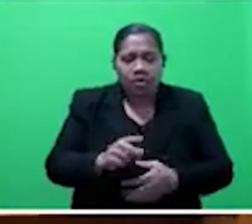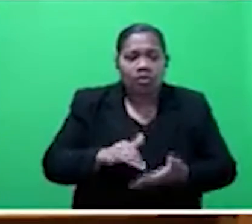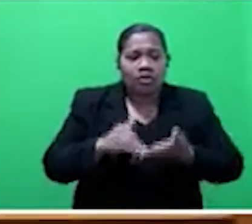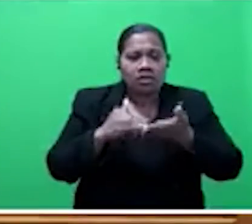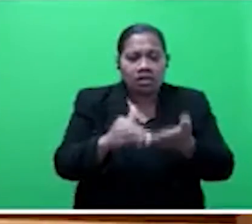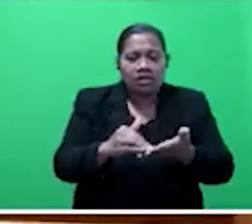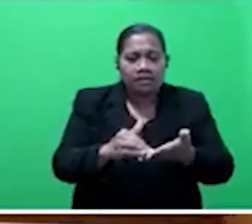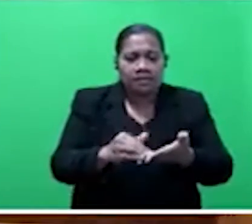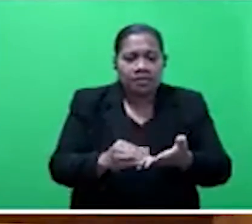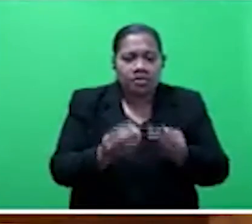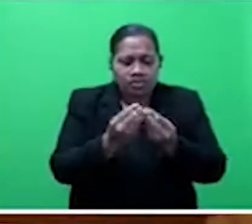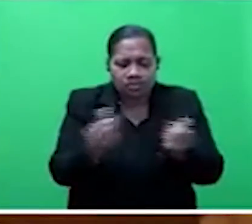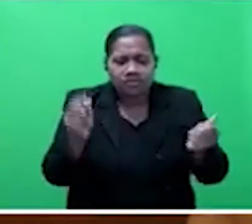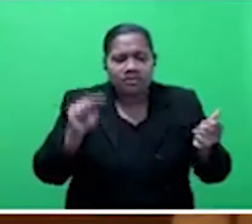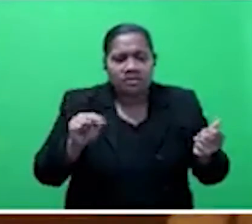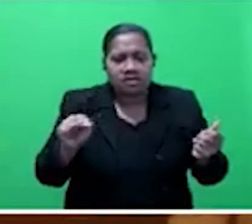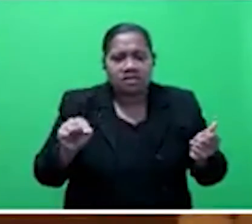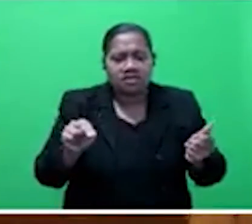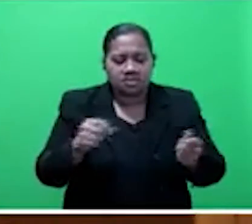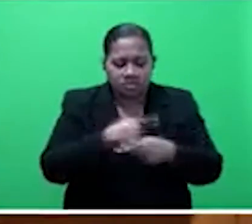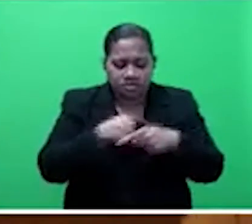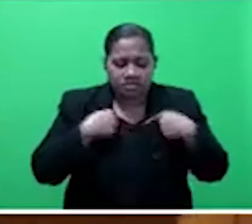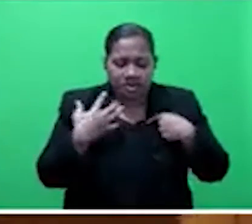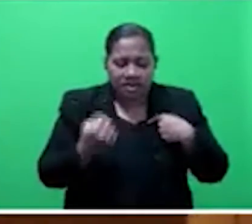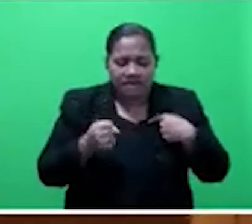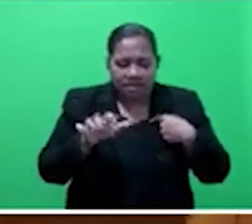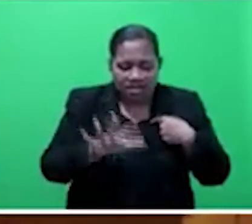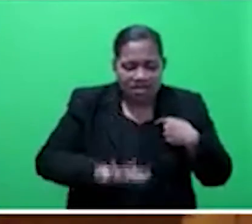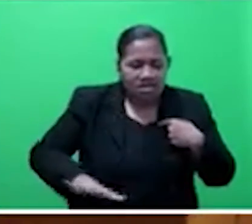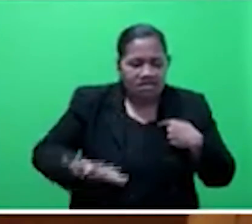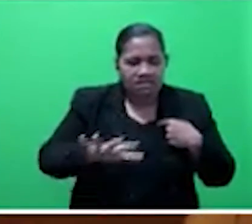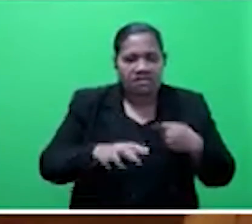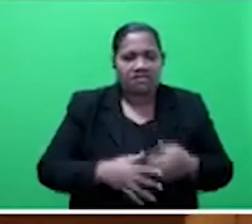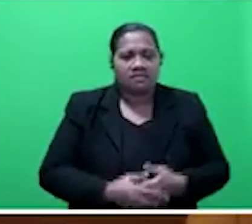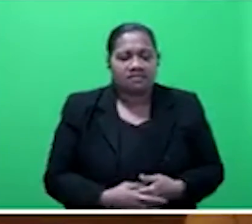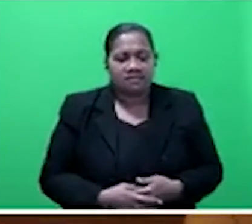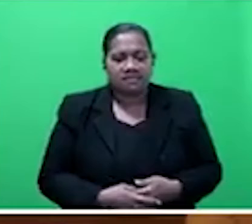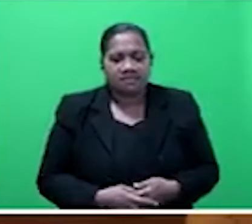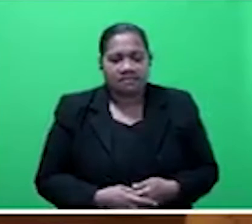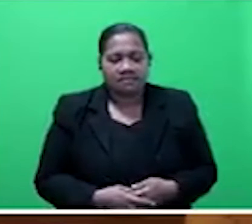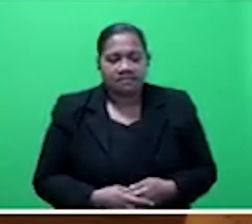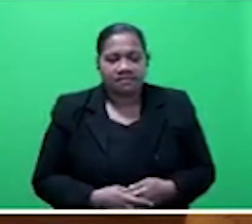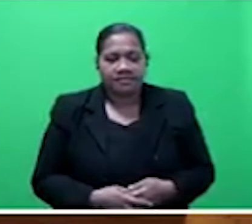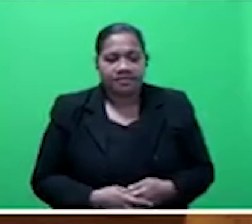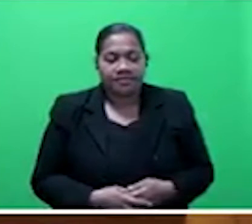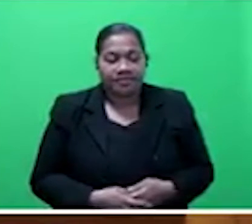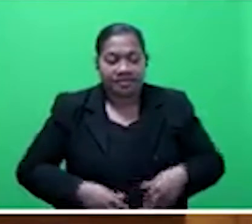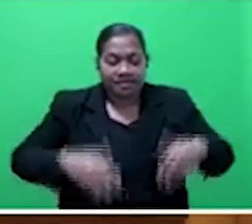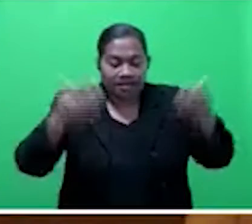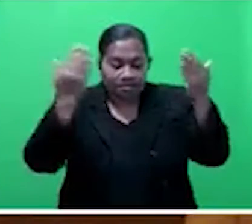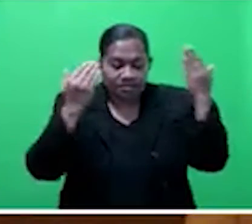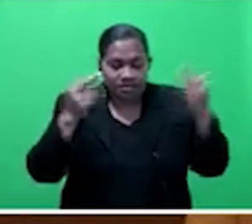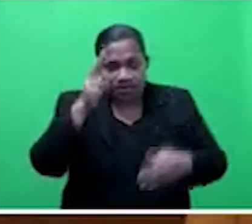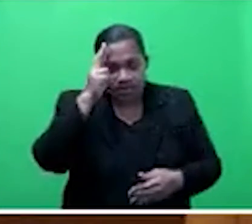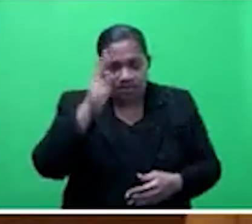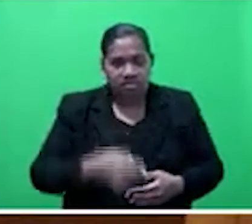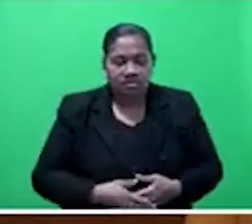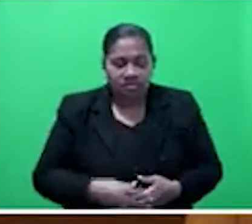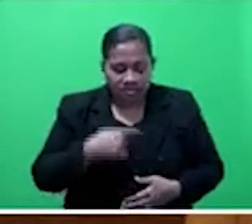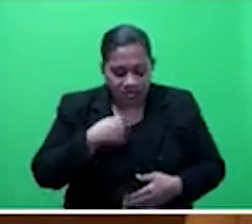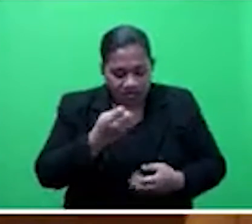have in this area of expertise. Mr. Speaker, sir, I have stated earlier and wish